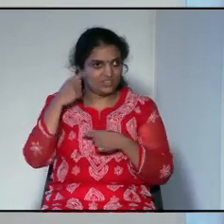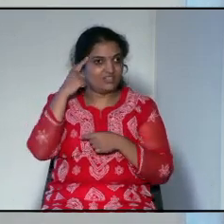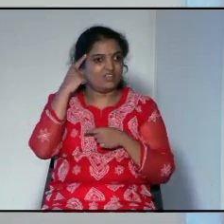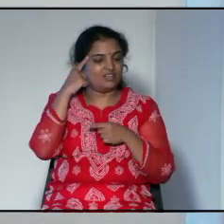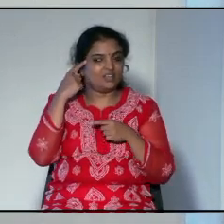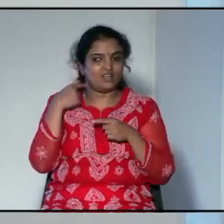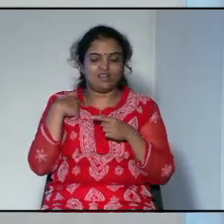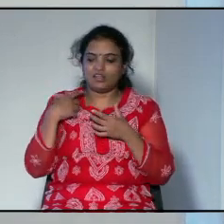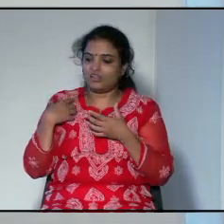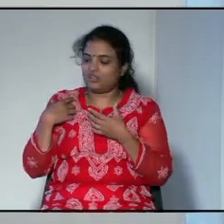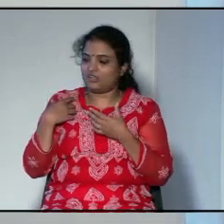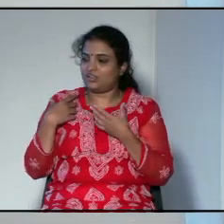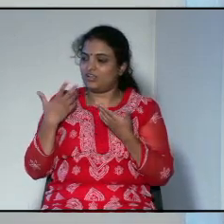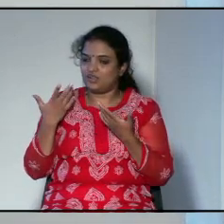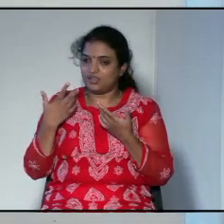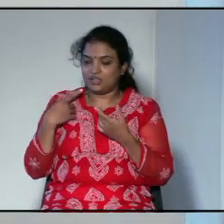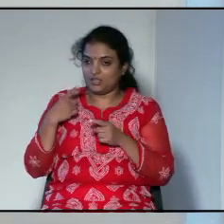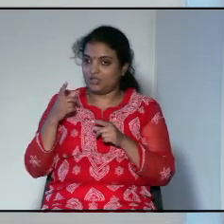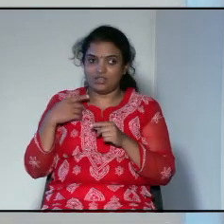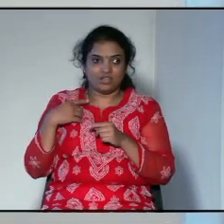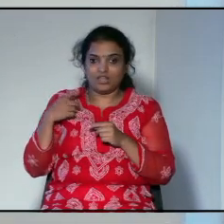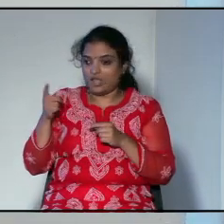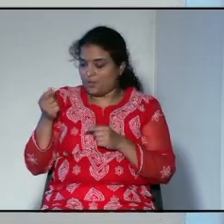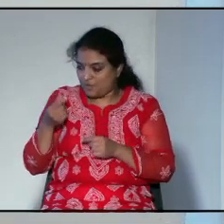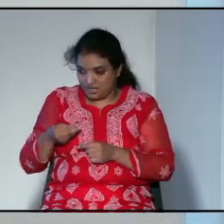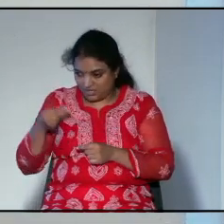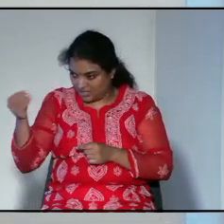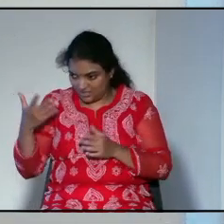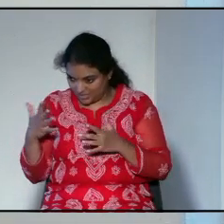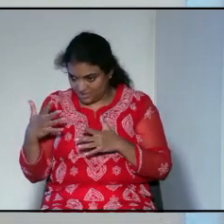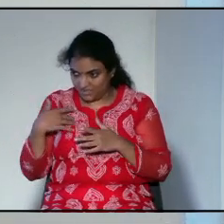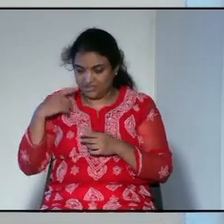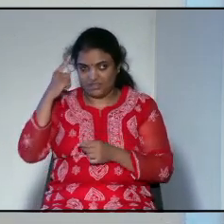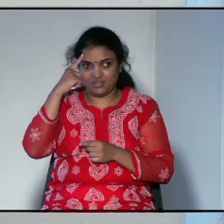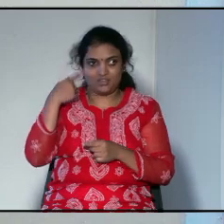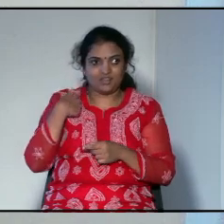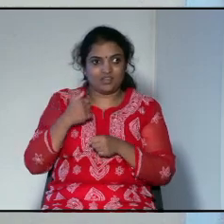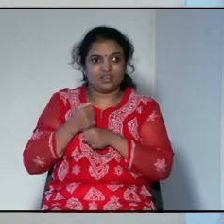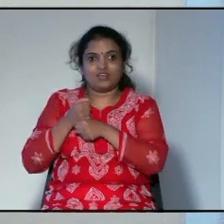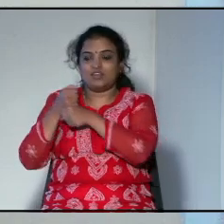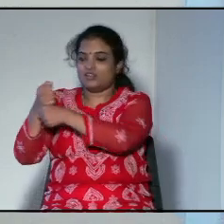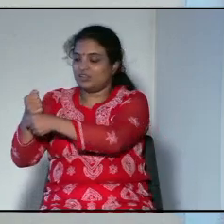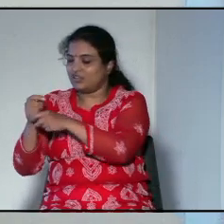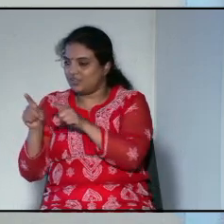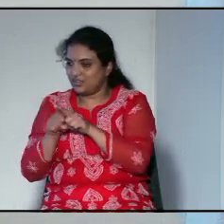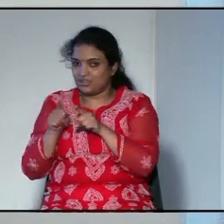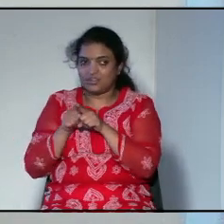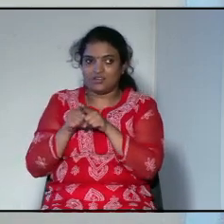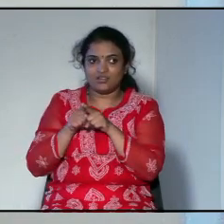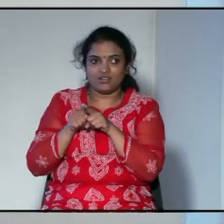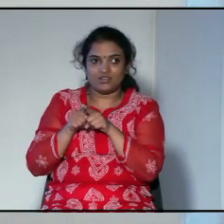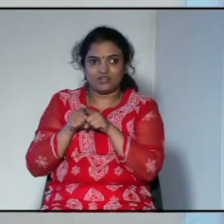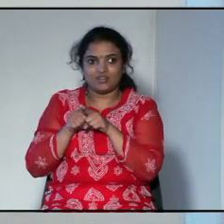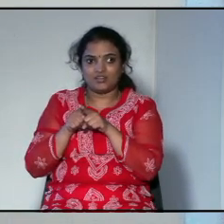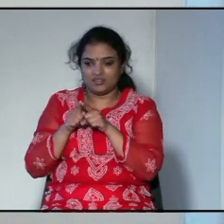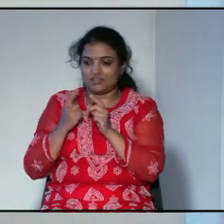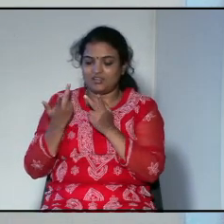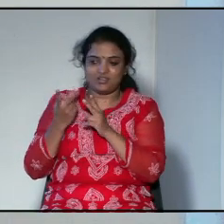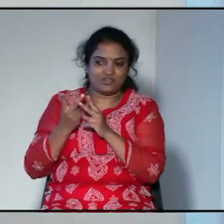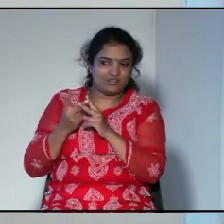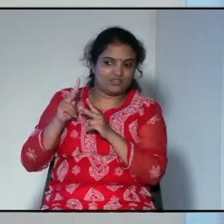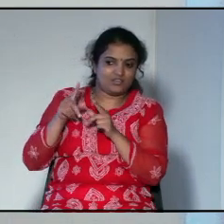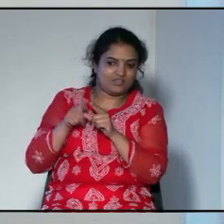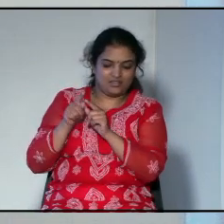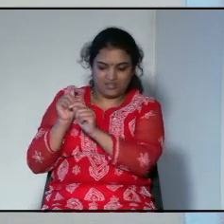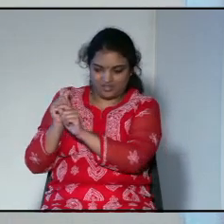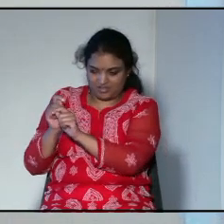it like that. Because she wouldn't take the money, I decided to give her a gift which was worth about double of what the